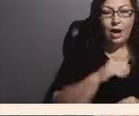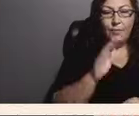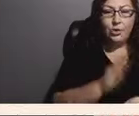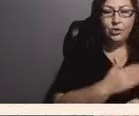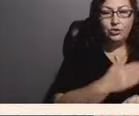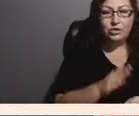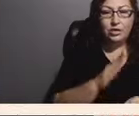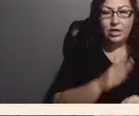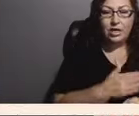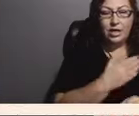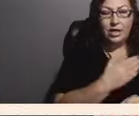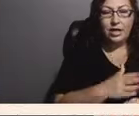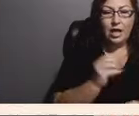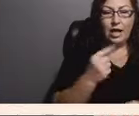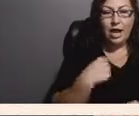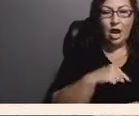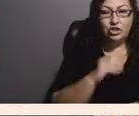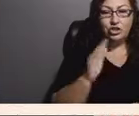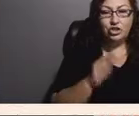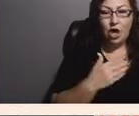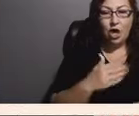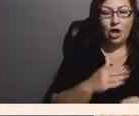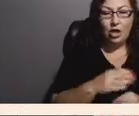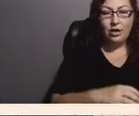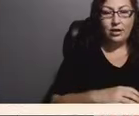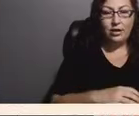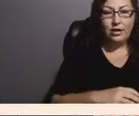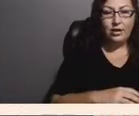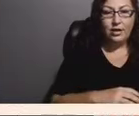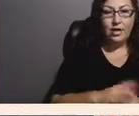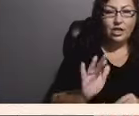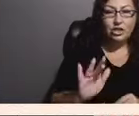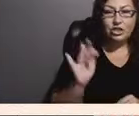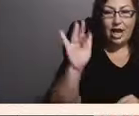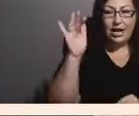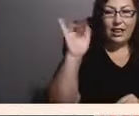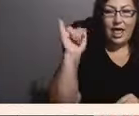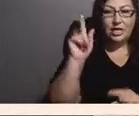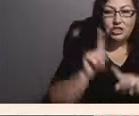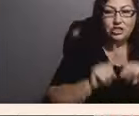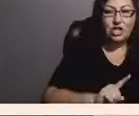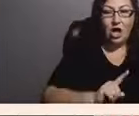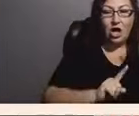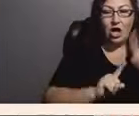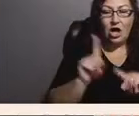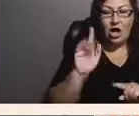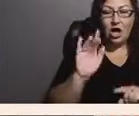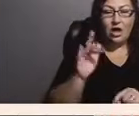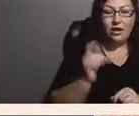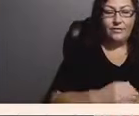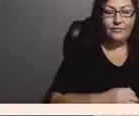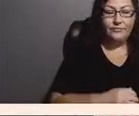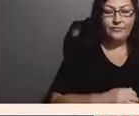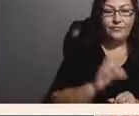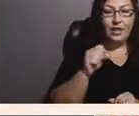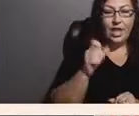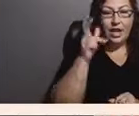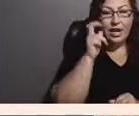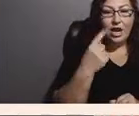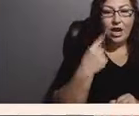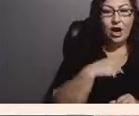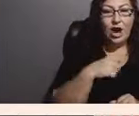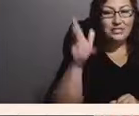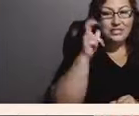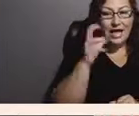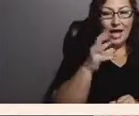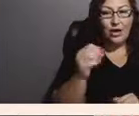our song, shining like the sun. Shining like the sun. You can hear our sound and